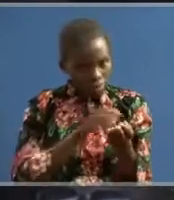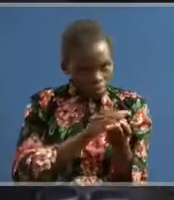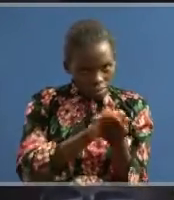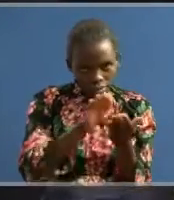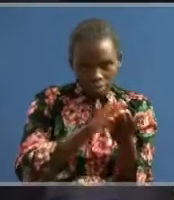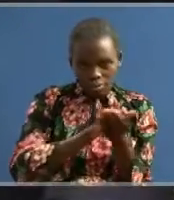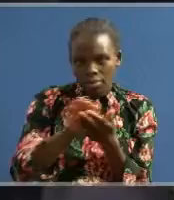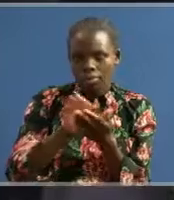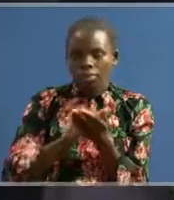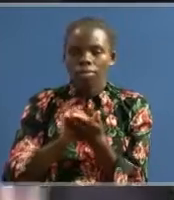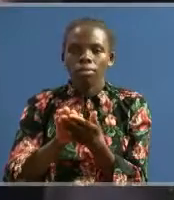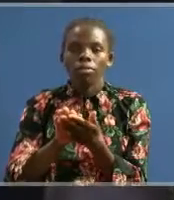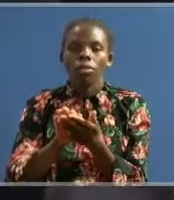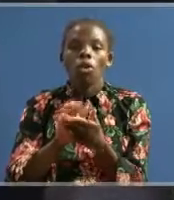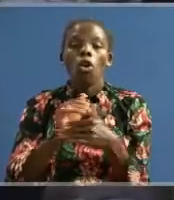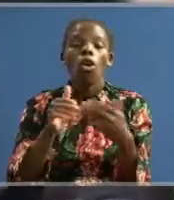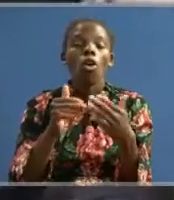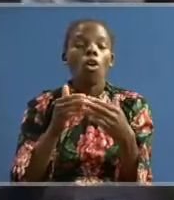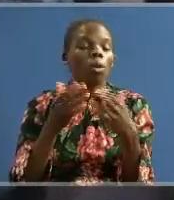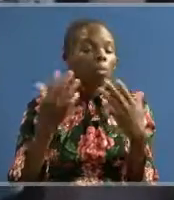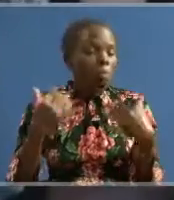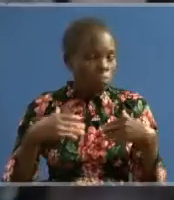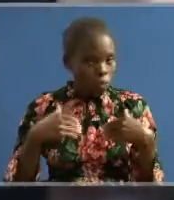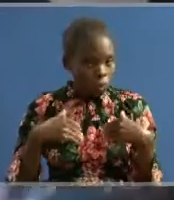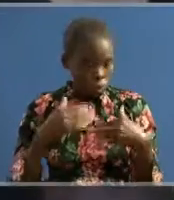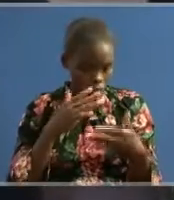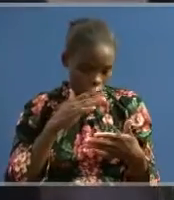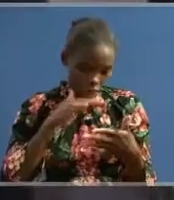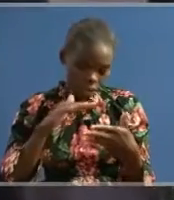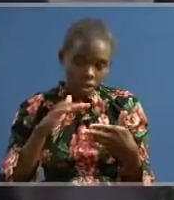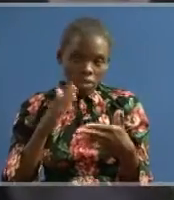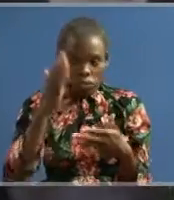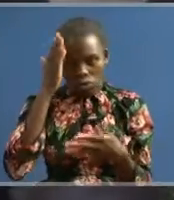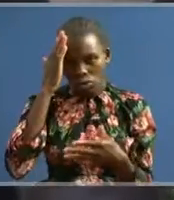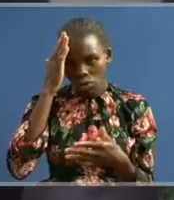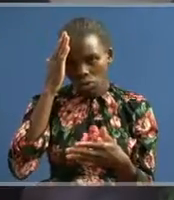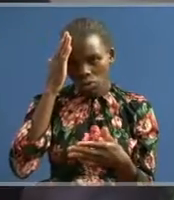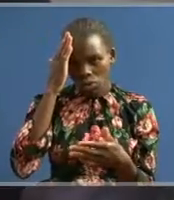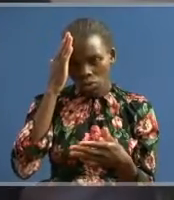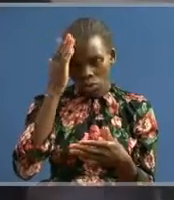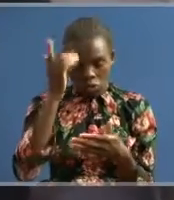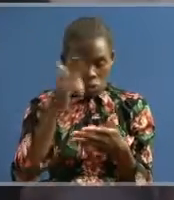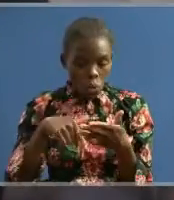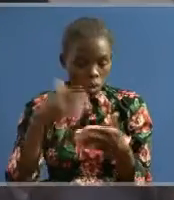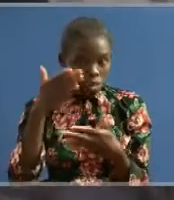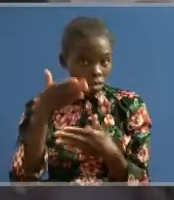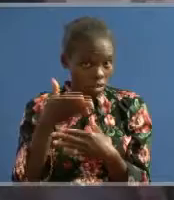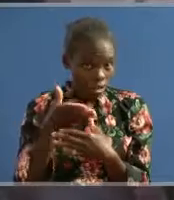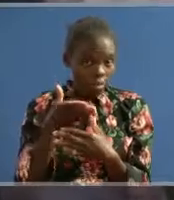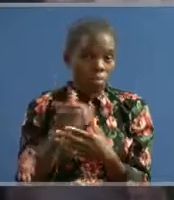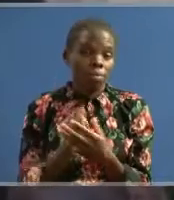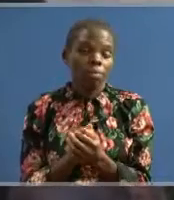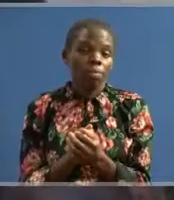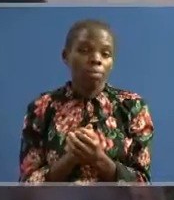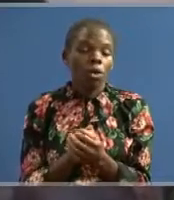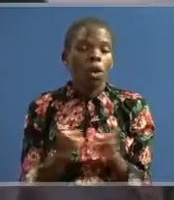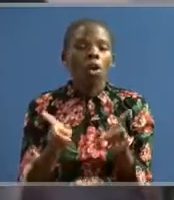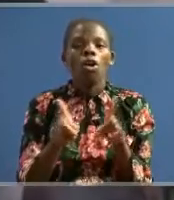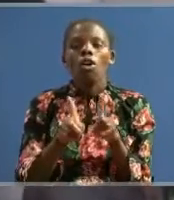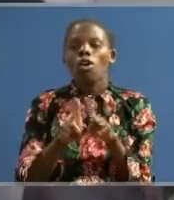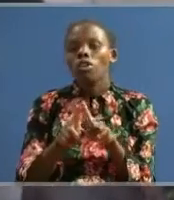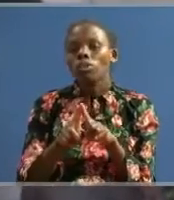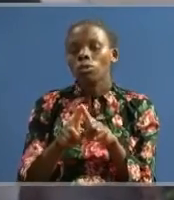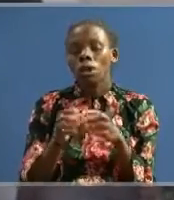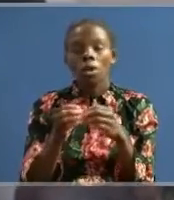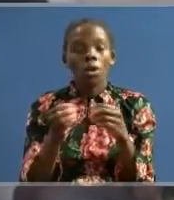tutachapisha. Ili wananchi wote wasome wajue iko nini pale. Alafu kutakuwa